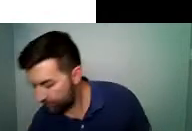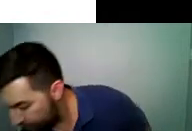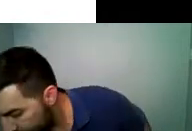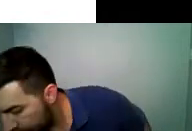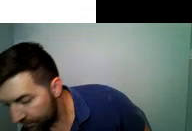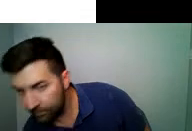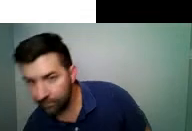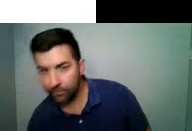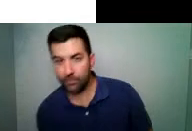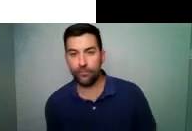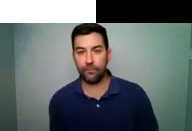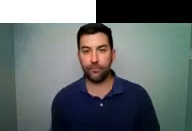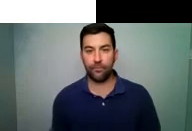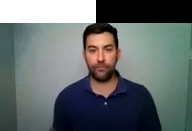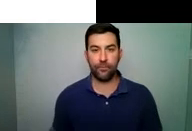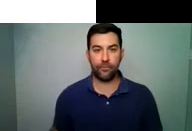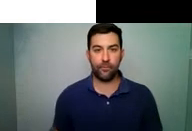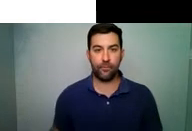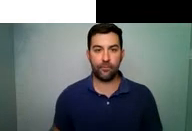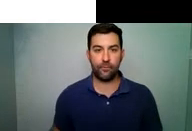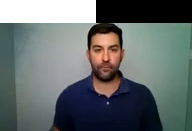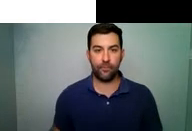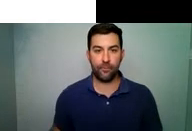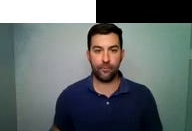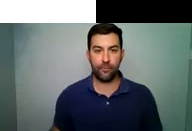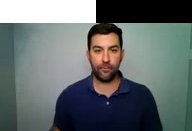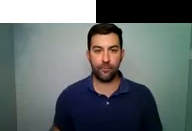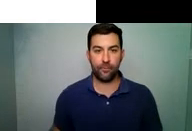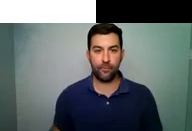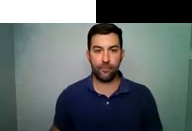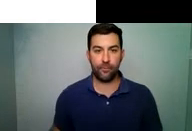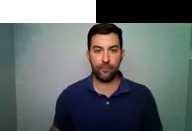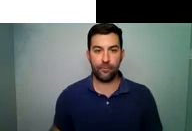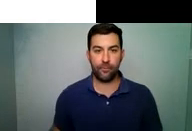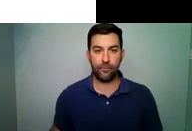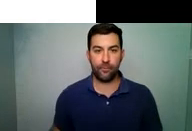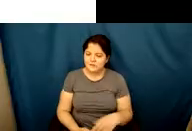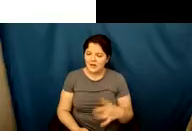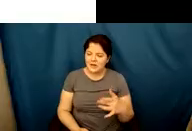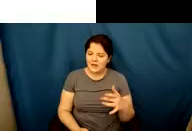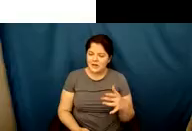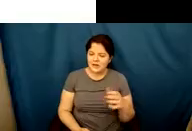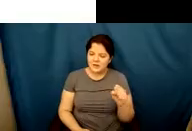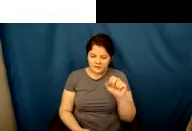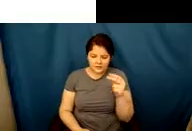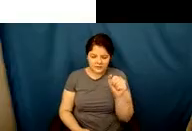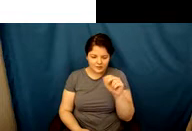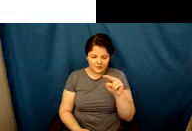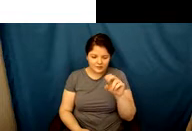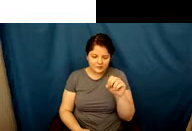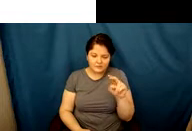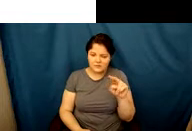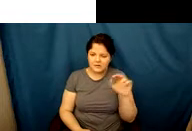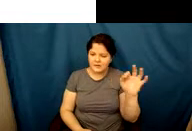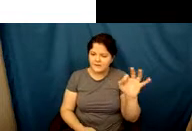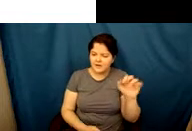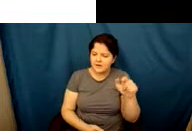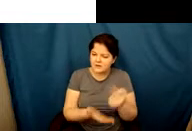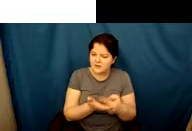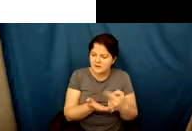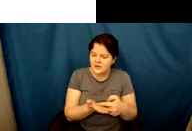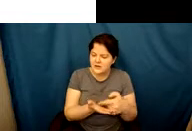Thank you, Maura. Shannon Fisher asks in the chat, I was wondering if there was ever talk about making the small